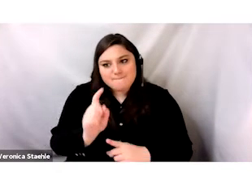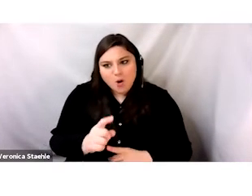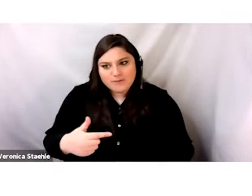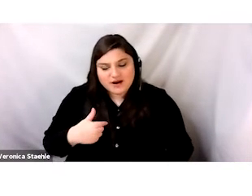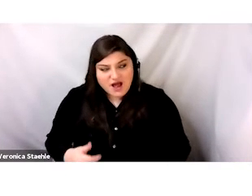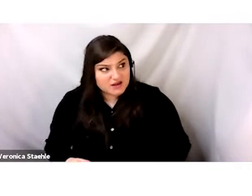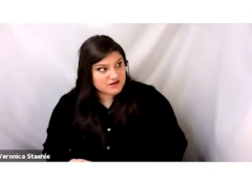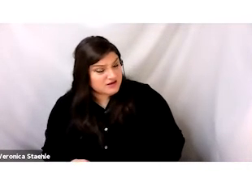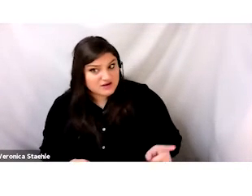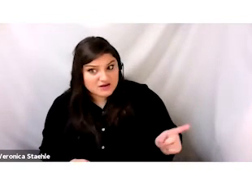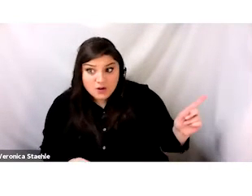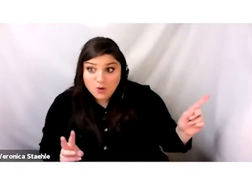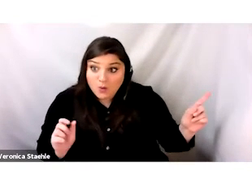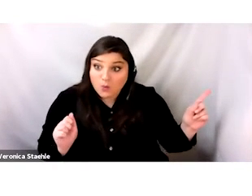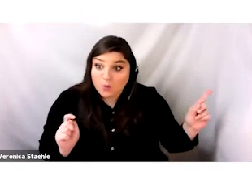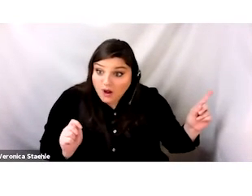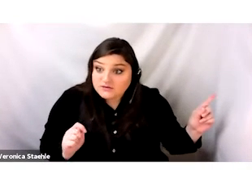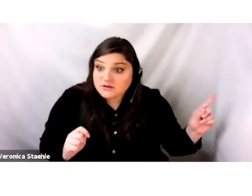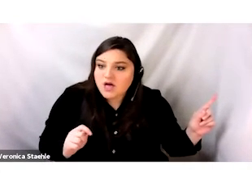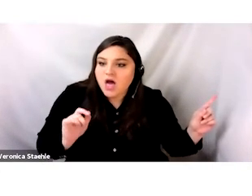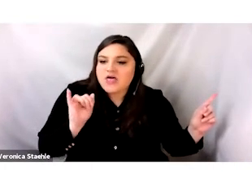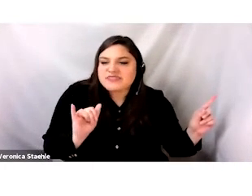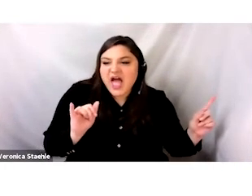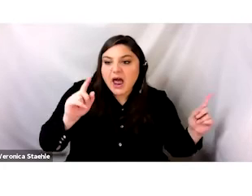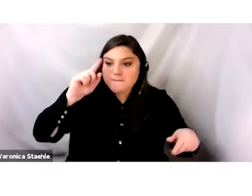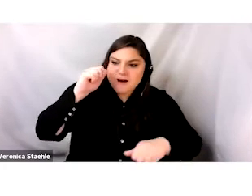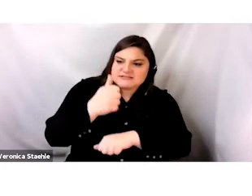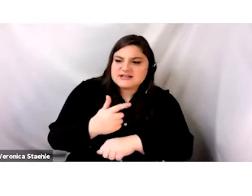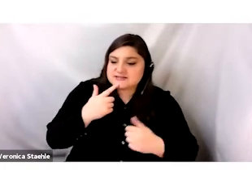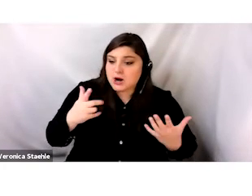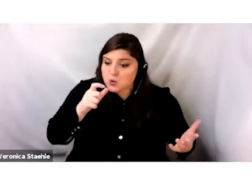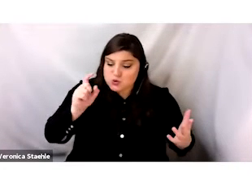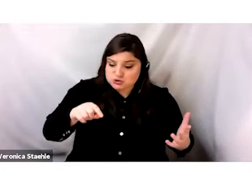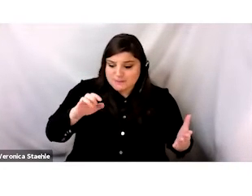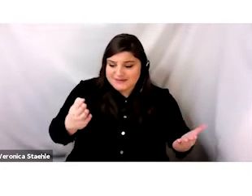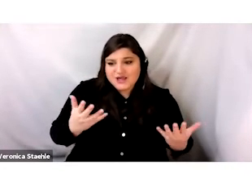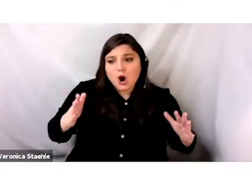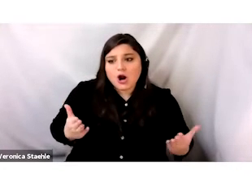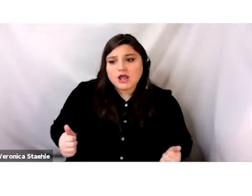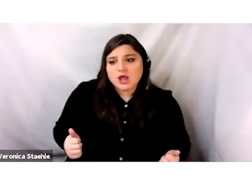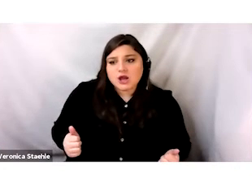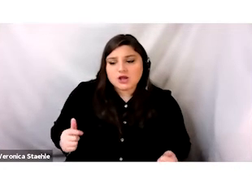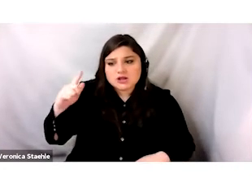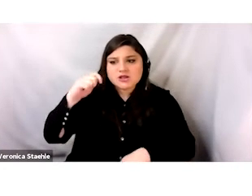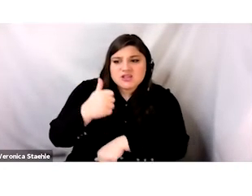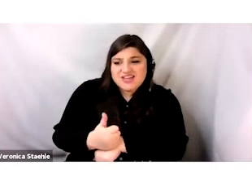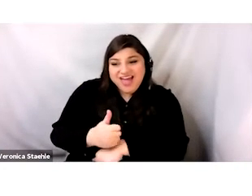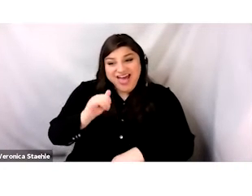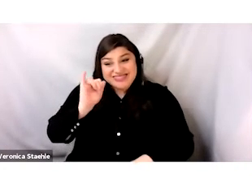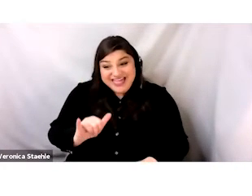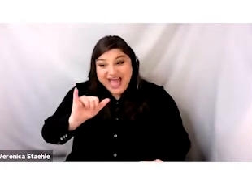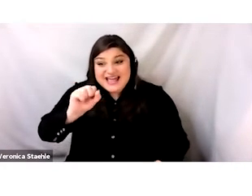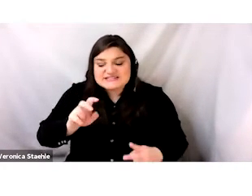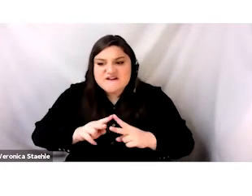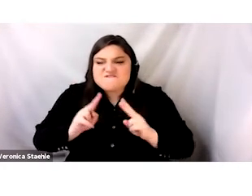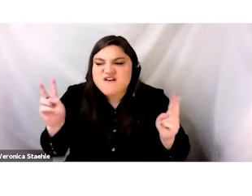had a very privileged and exclusionary mindset to me. And let me be clear that this was a Black woman. Like, most people